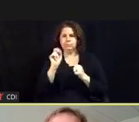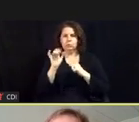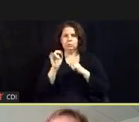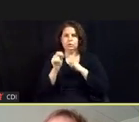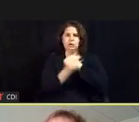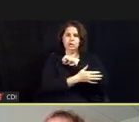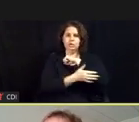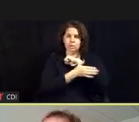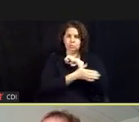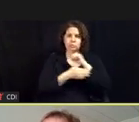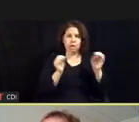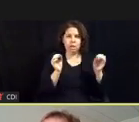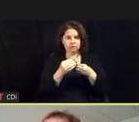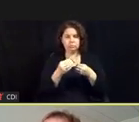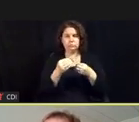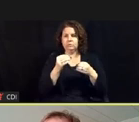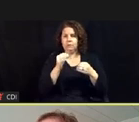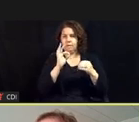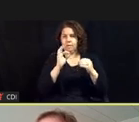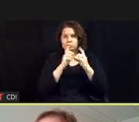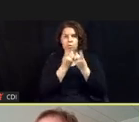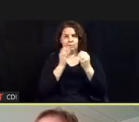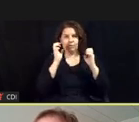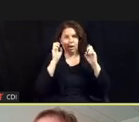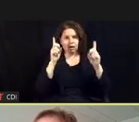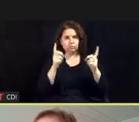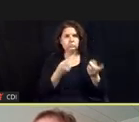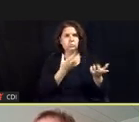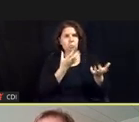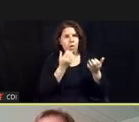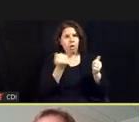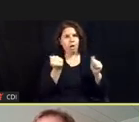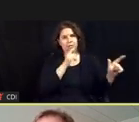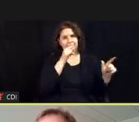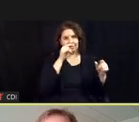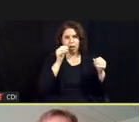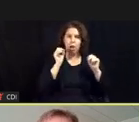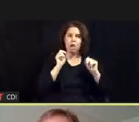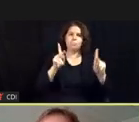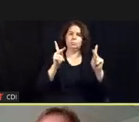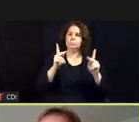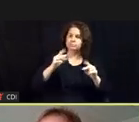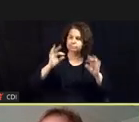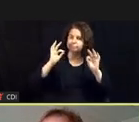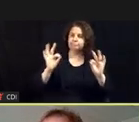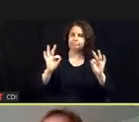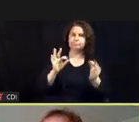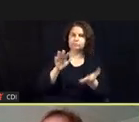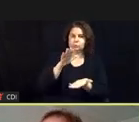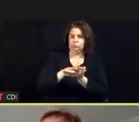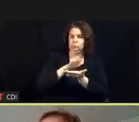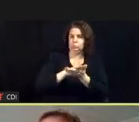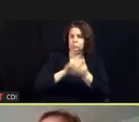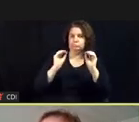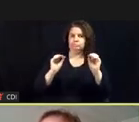the opportunity to have the highest attainable standard of education. We know that the distance learning options have